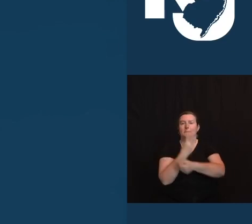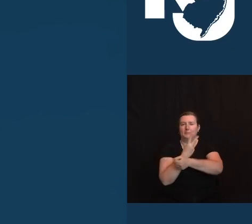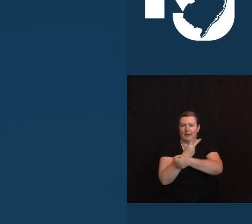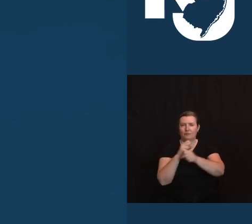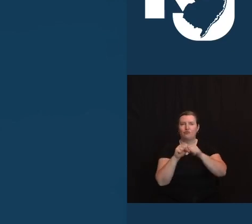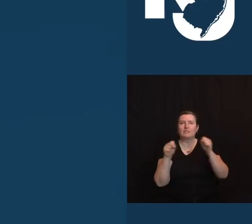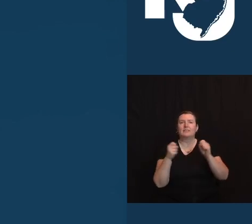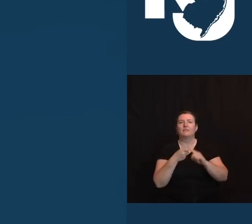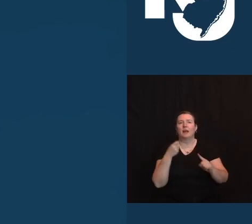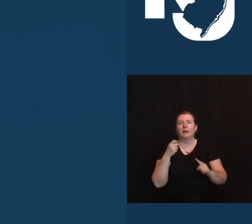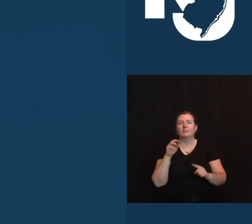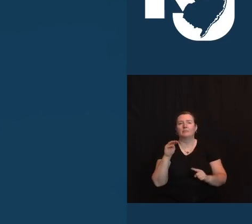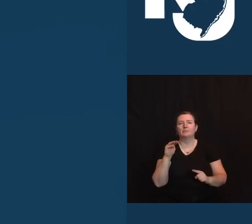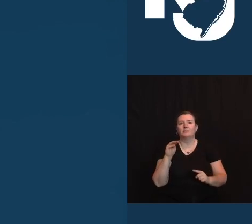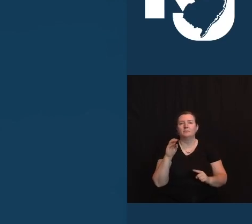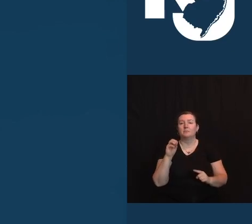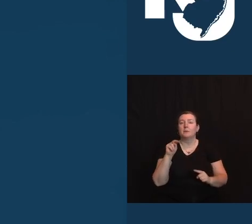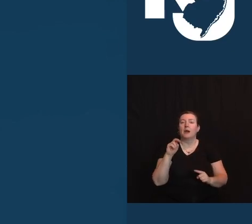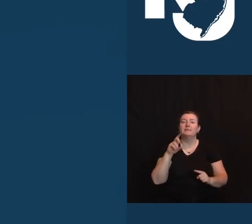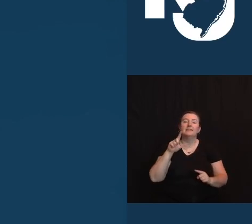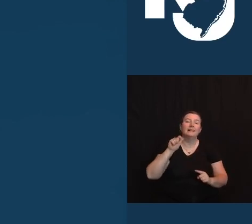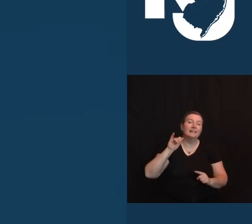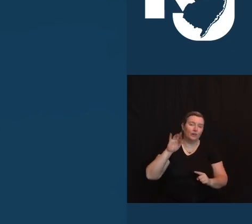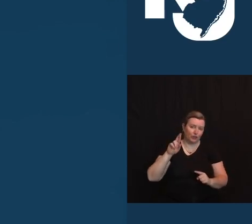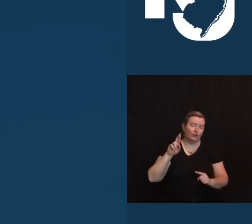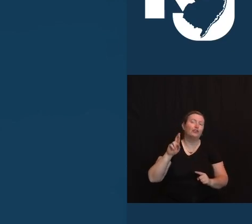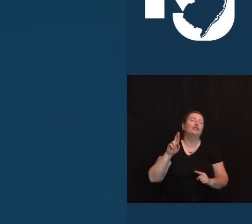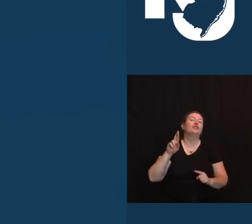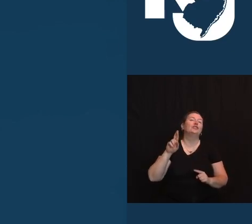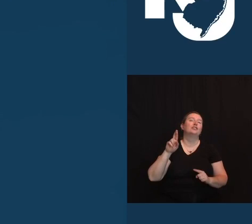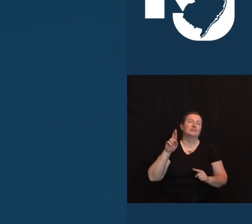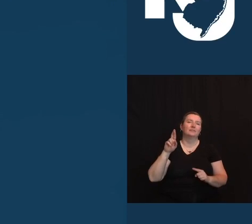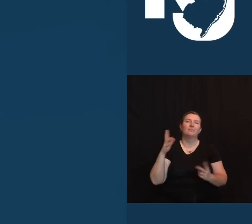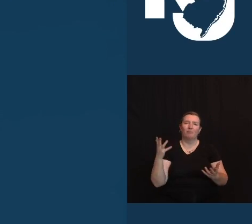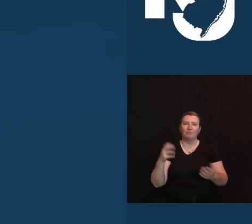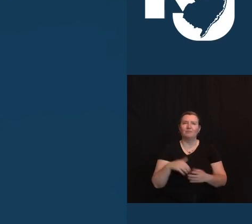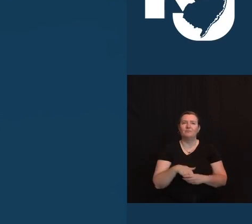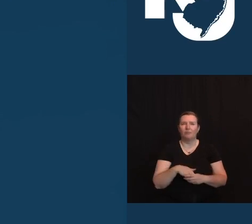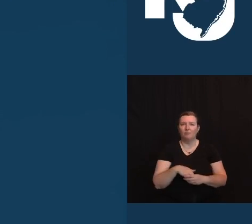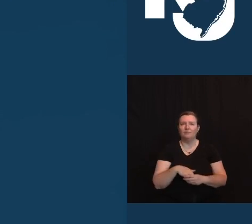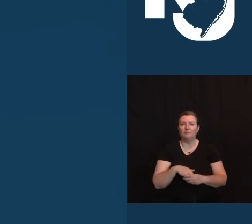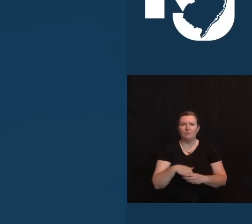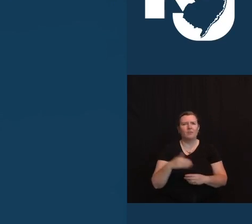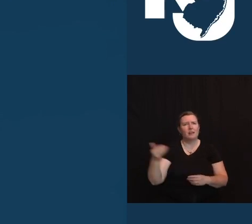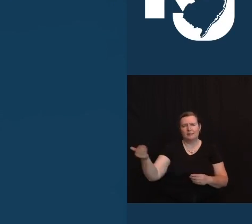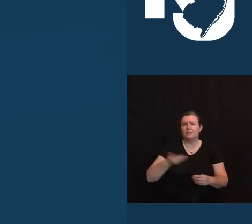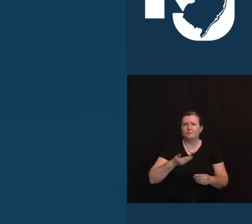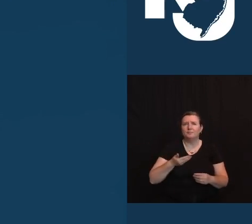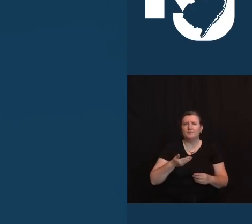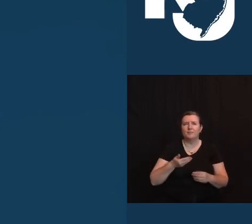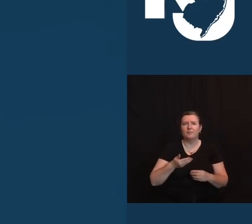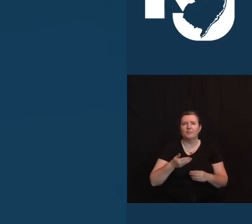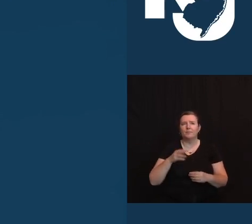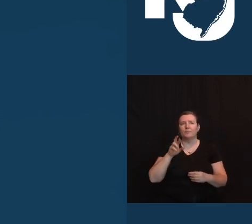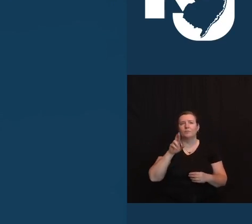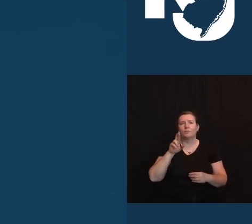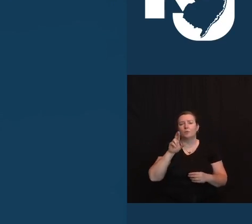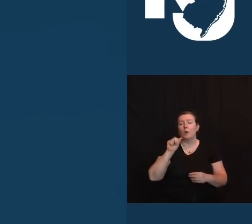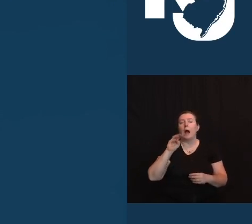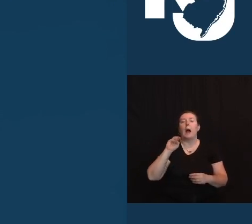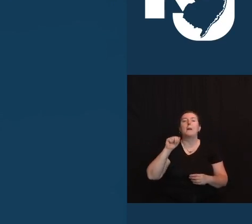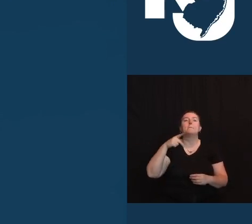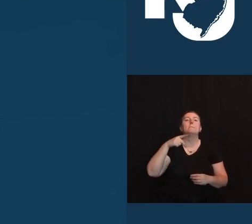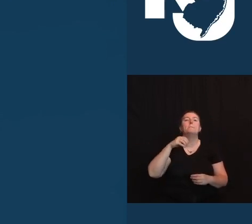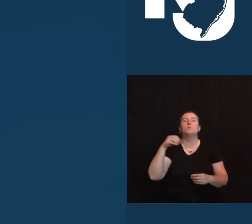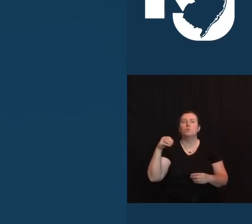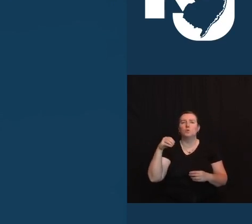Al was hired as one of the original faculty members of Ramapo Regional High School. and worked there for almost 30 years,